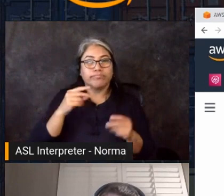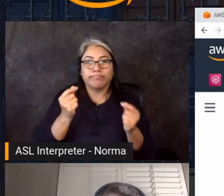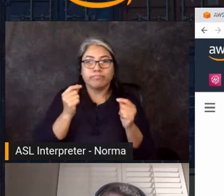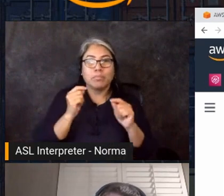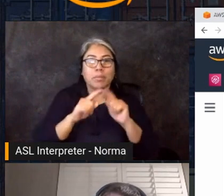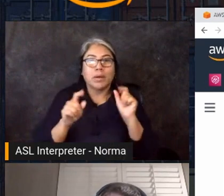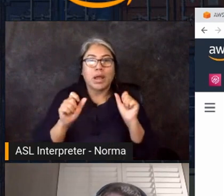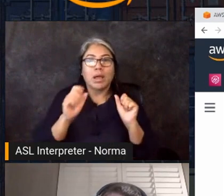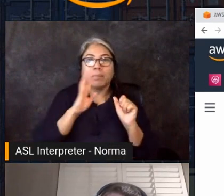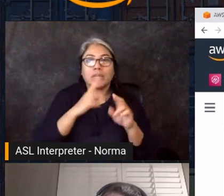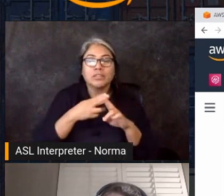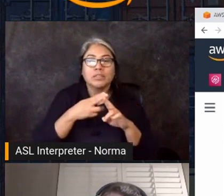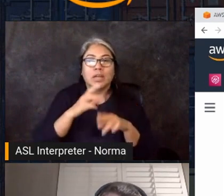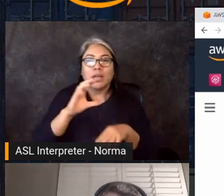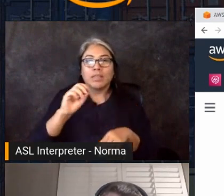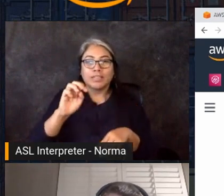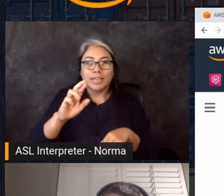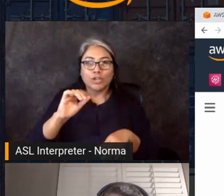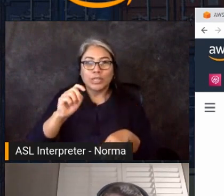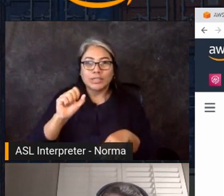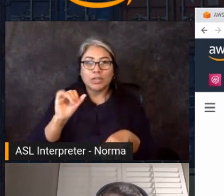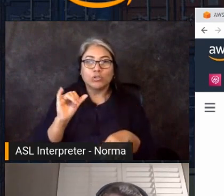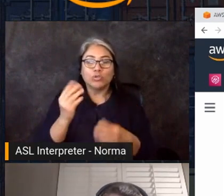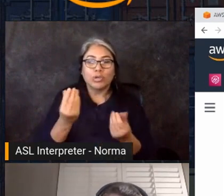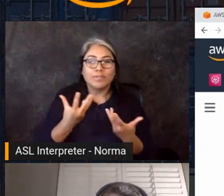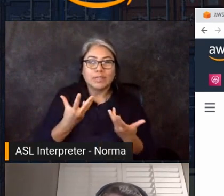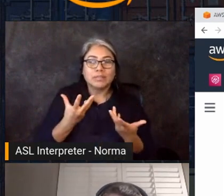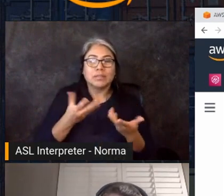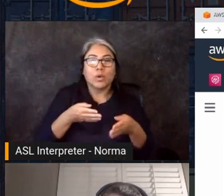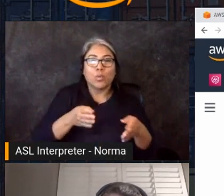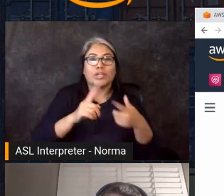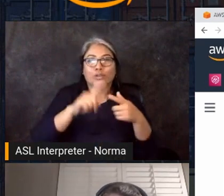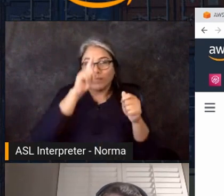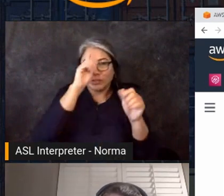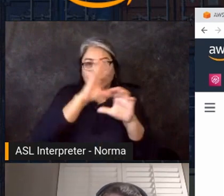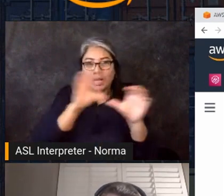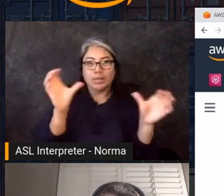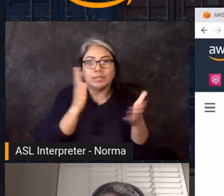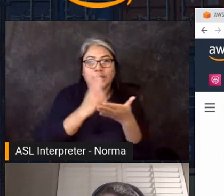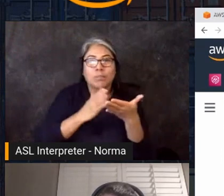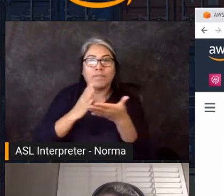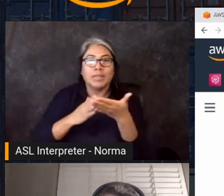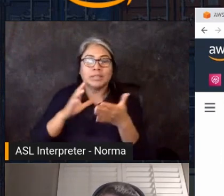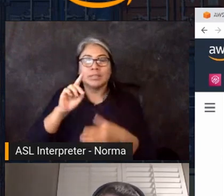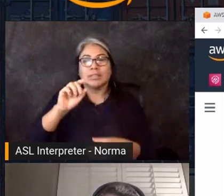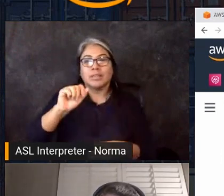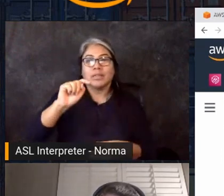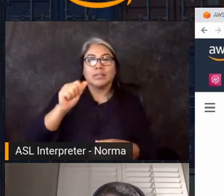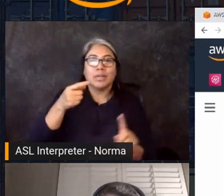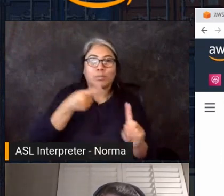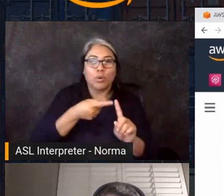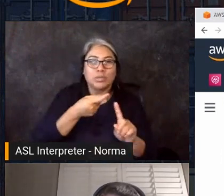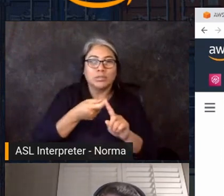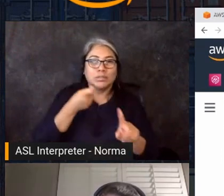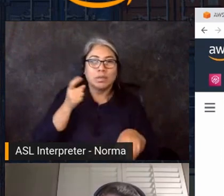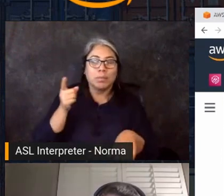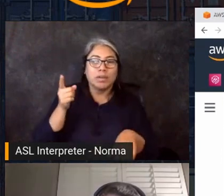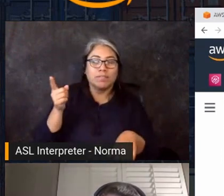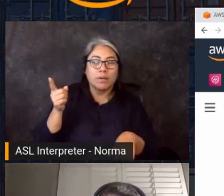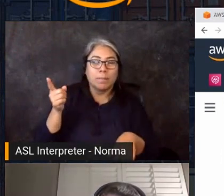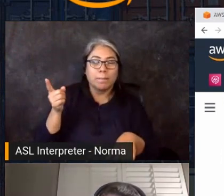us a way to visualize some of these data points coming in from